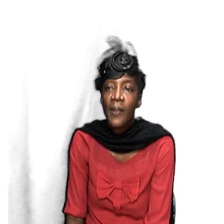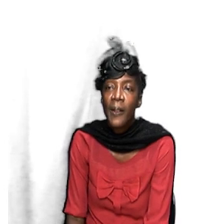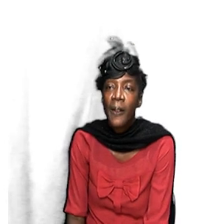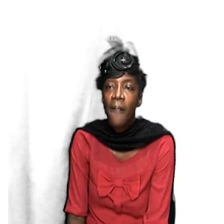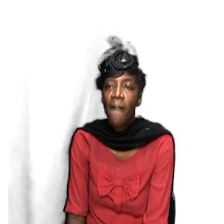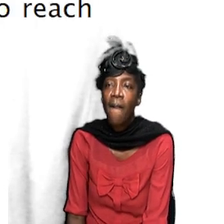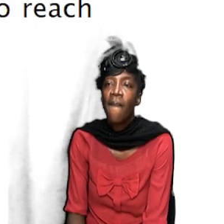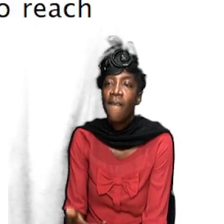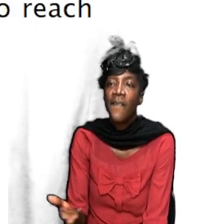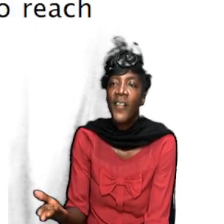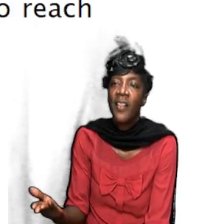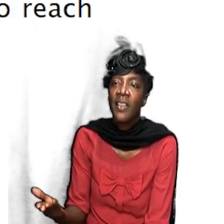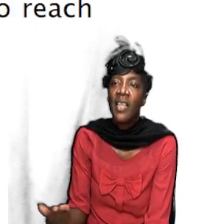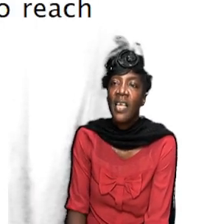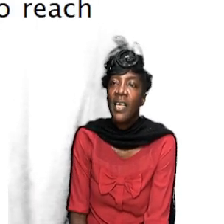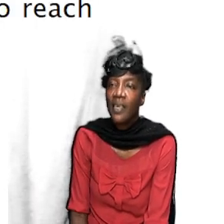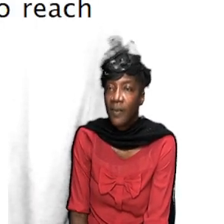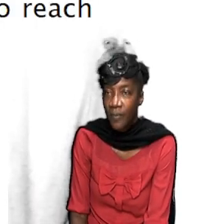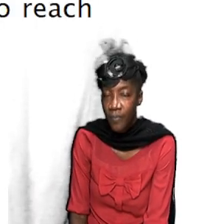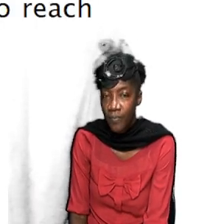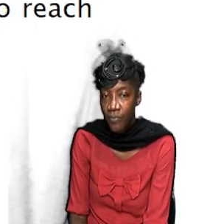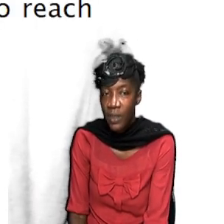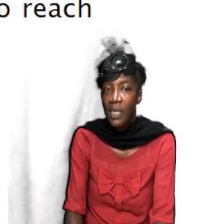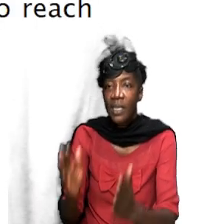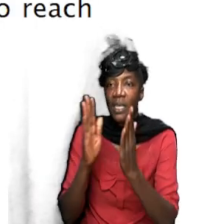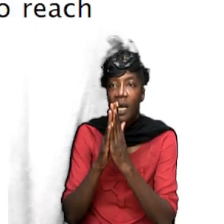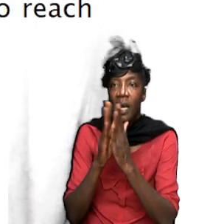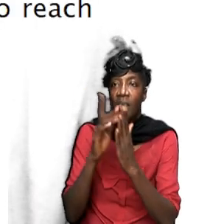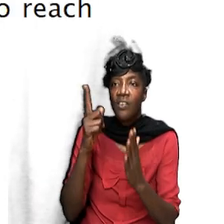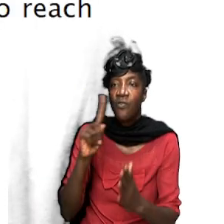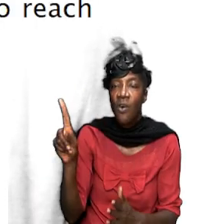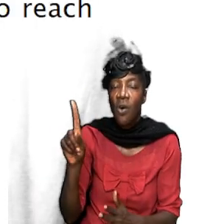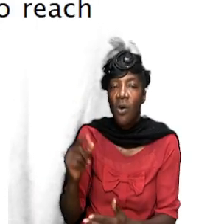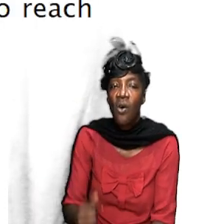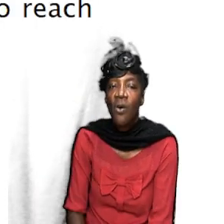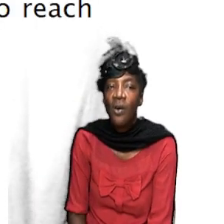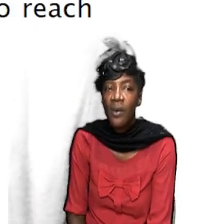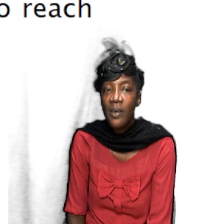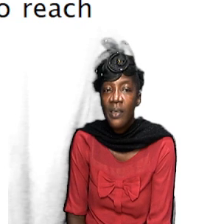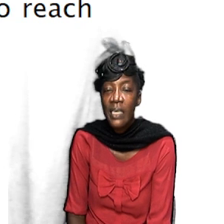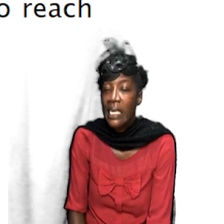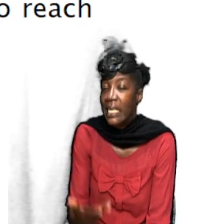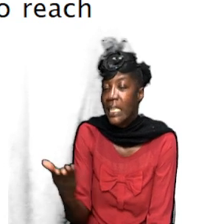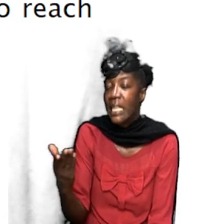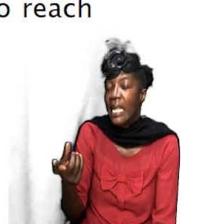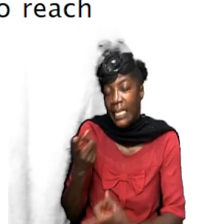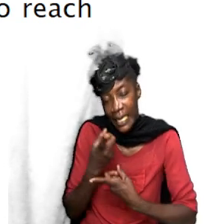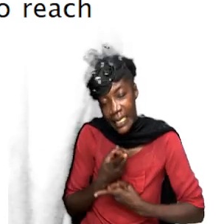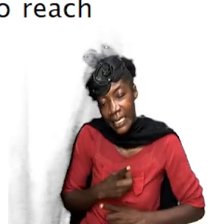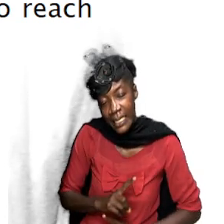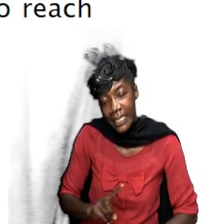The thing that they asked for, the thing that they asked for was the thing that they desired.